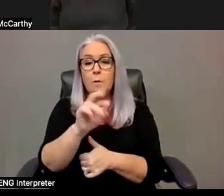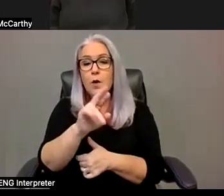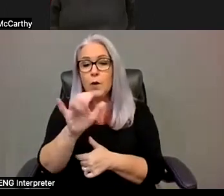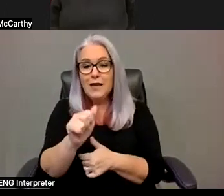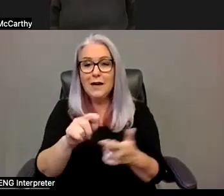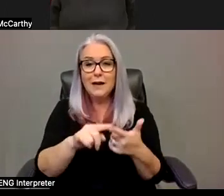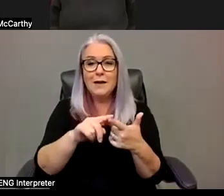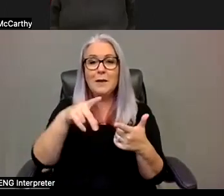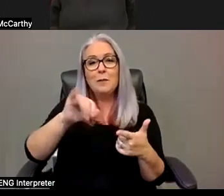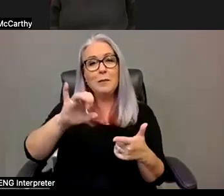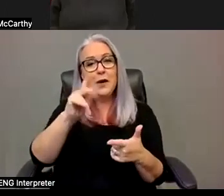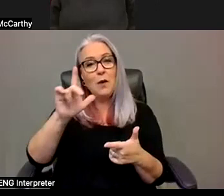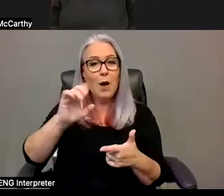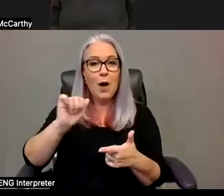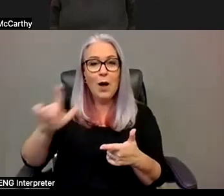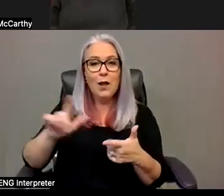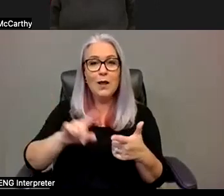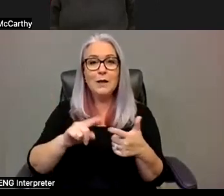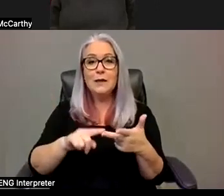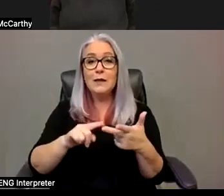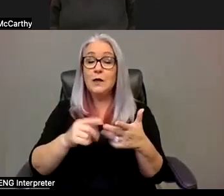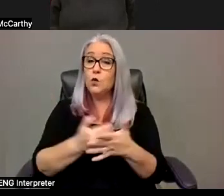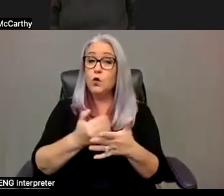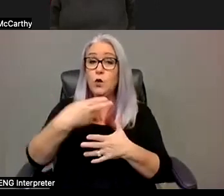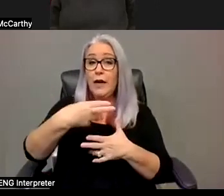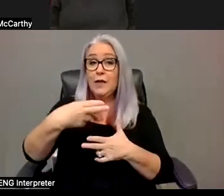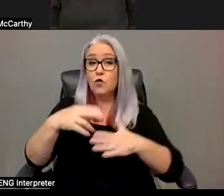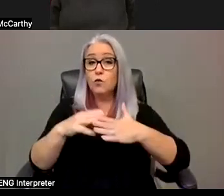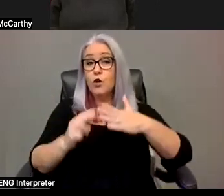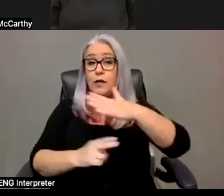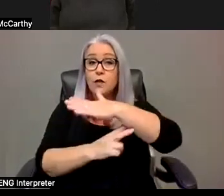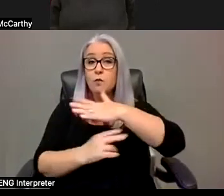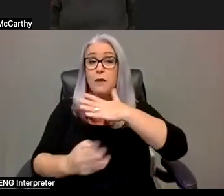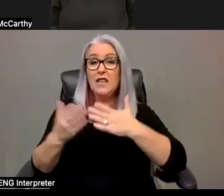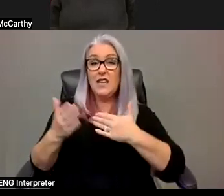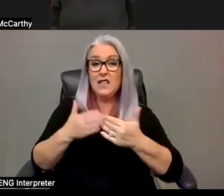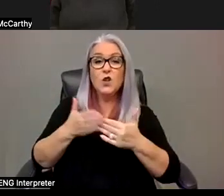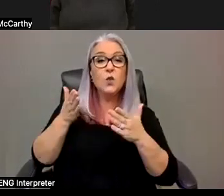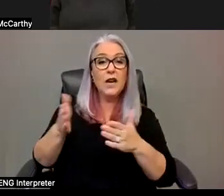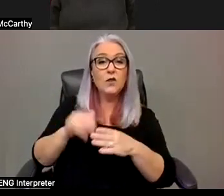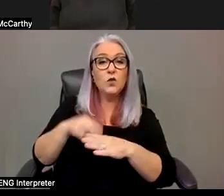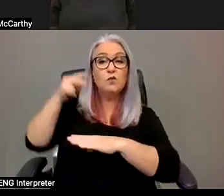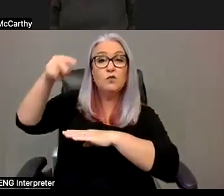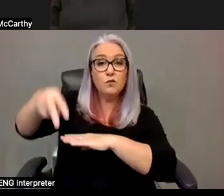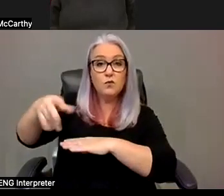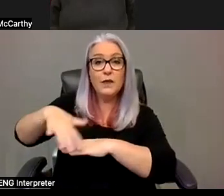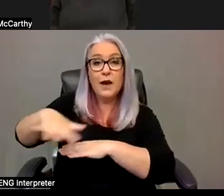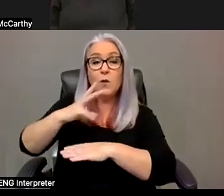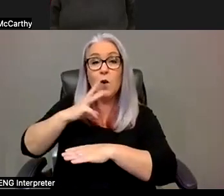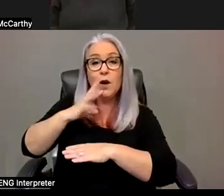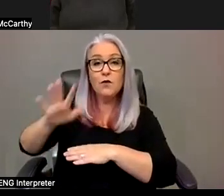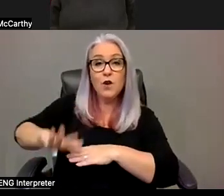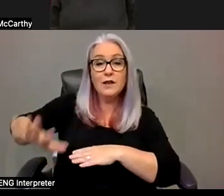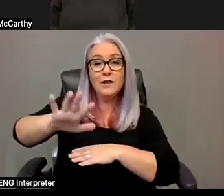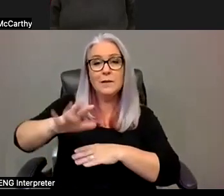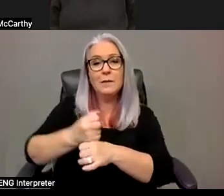pickleball courts, a new H Bridge, or some better way to get over to the waterfront, and making sure that